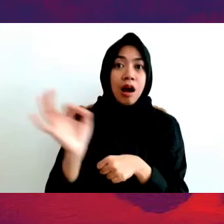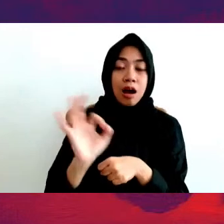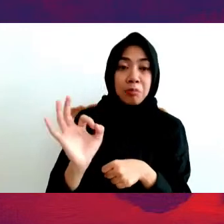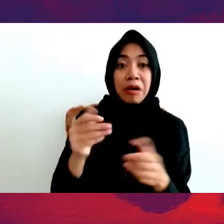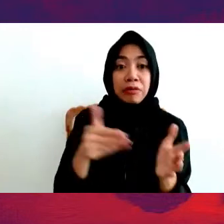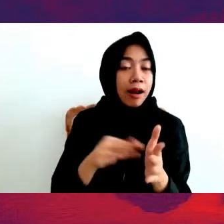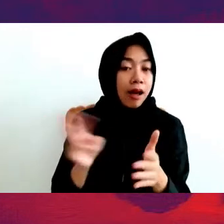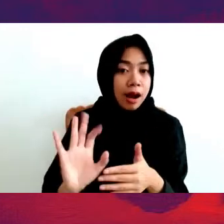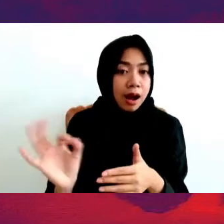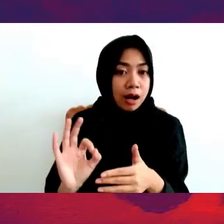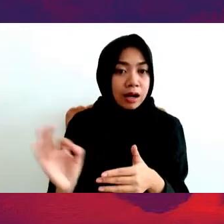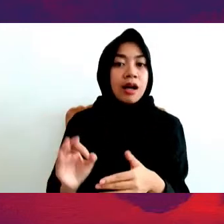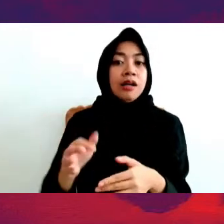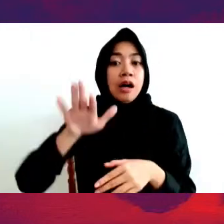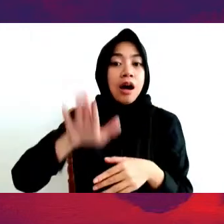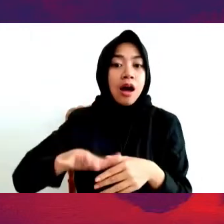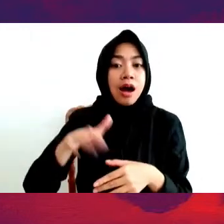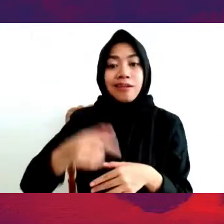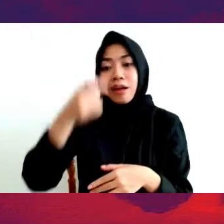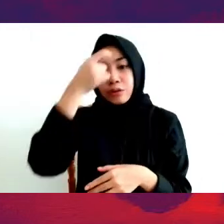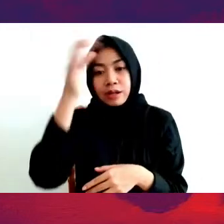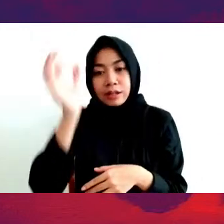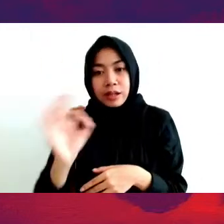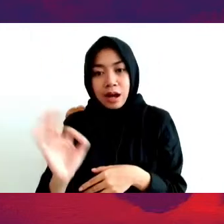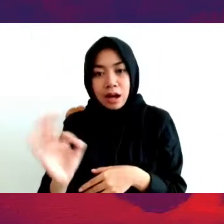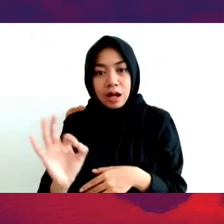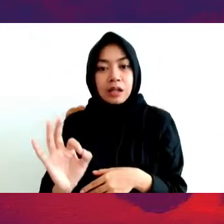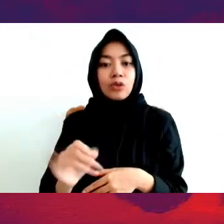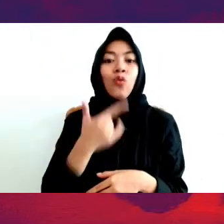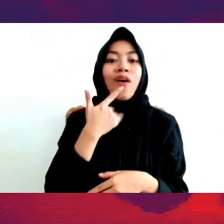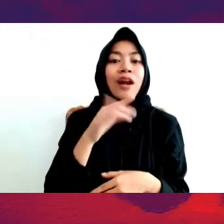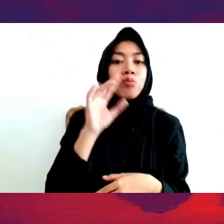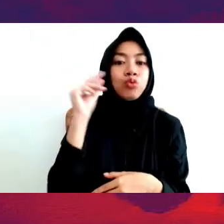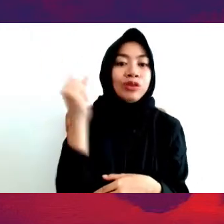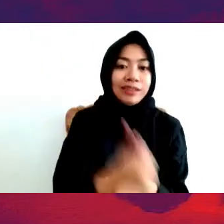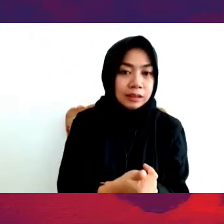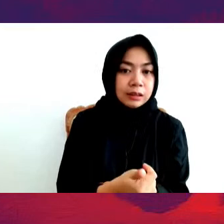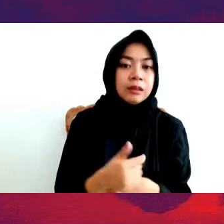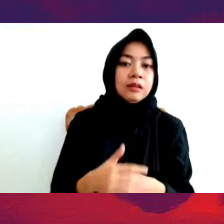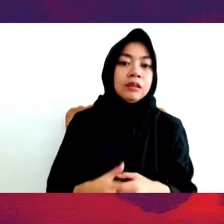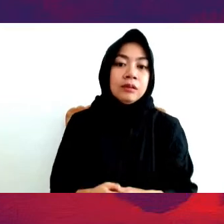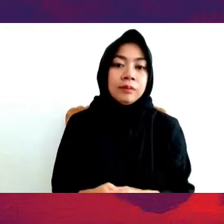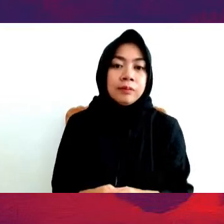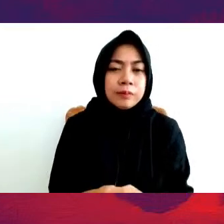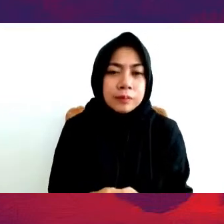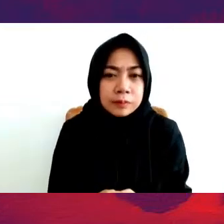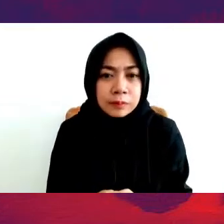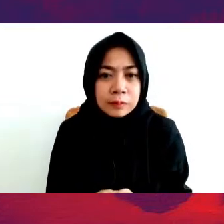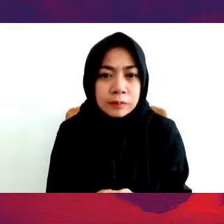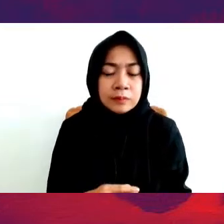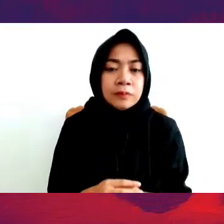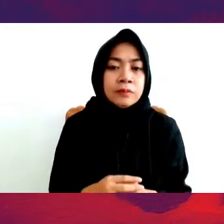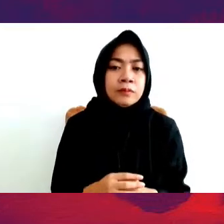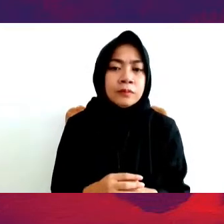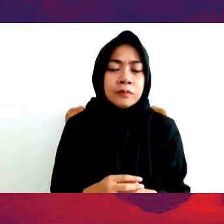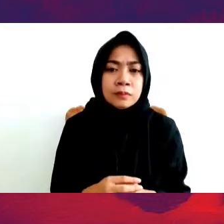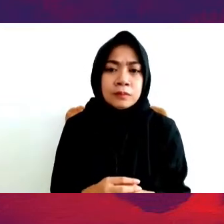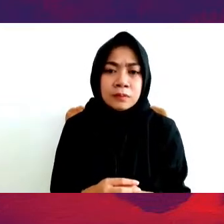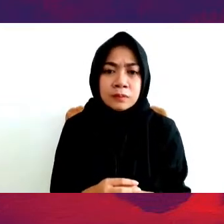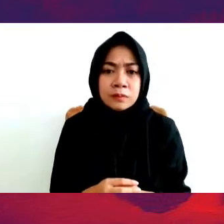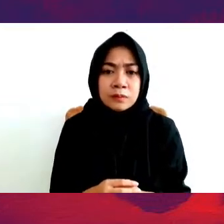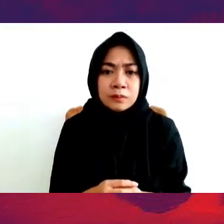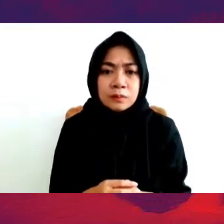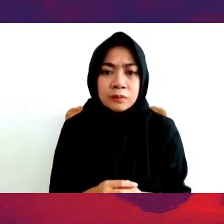and electricity, which is the white box. Now, the global MPI has got very